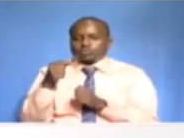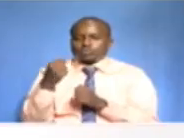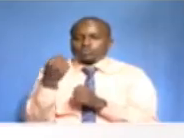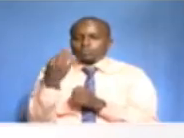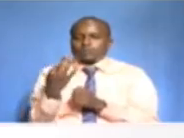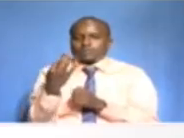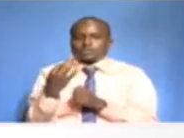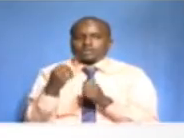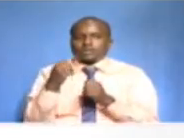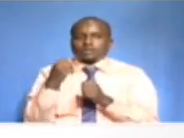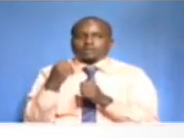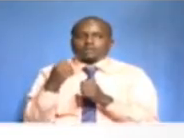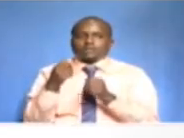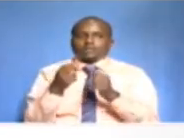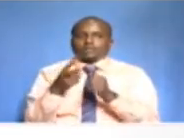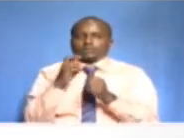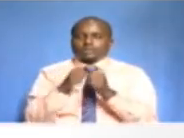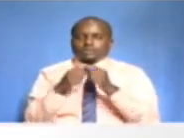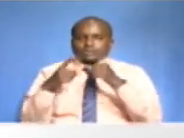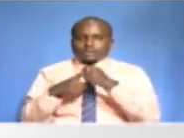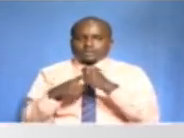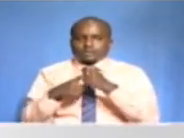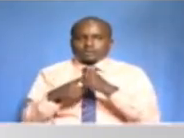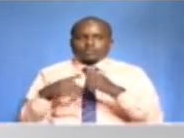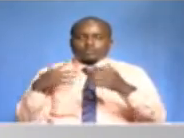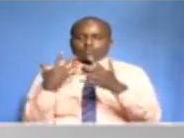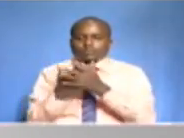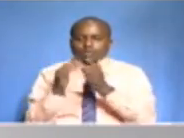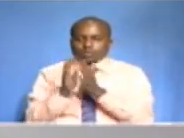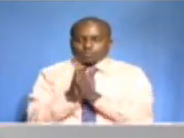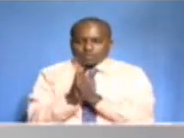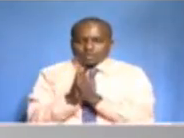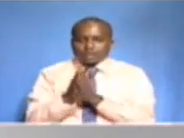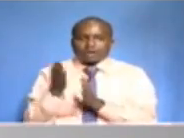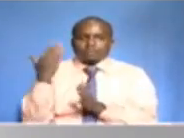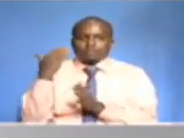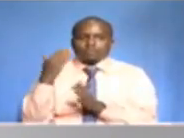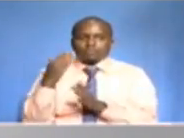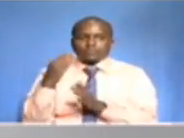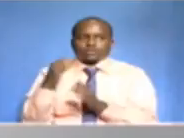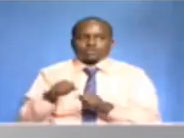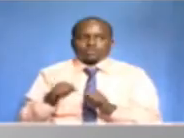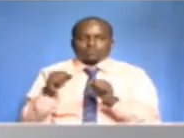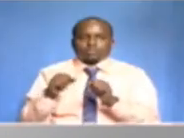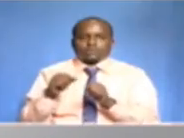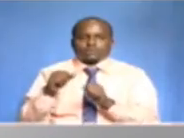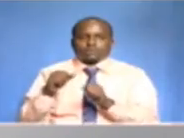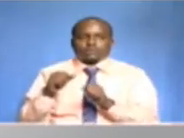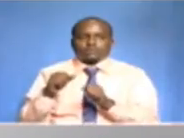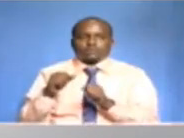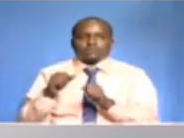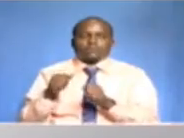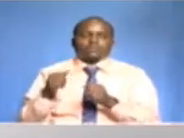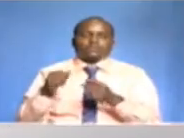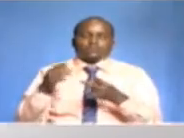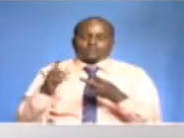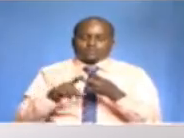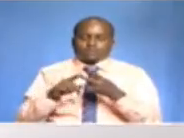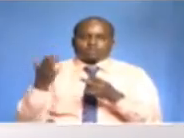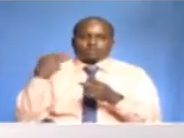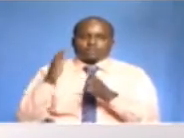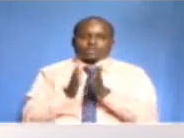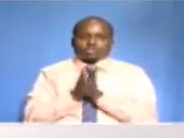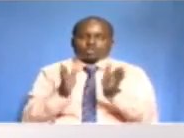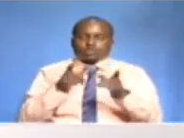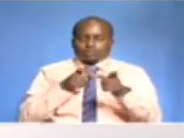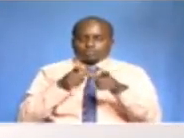31, 2016. They were charged alongside former Chase Bank Managing Director Duncan Kabui, former General Manager Corporate Credit